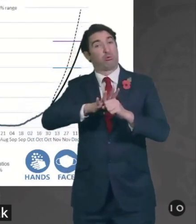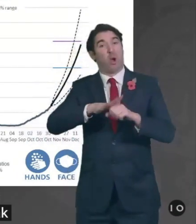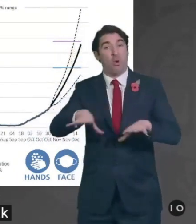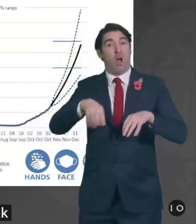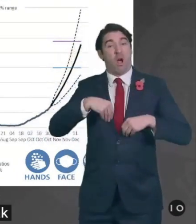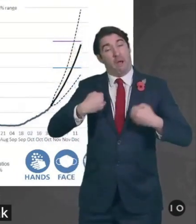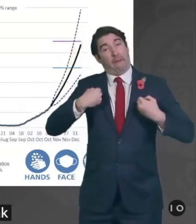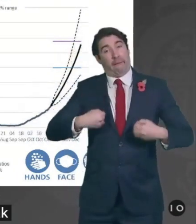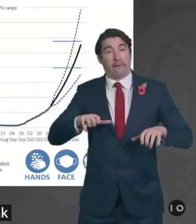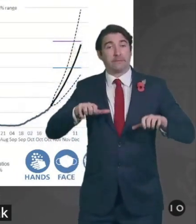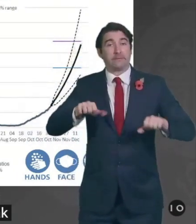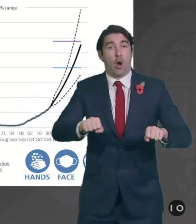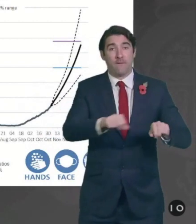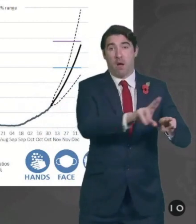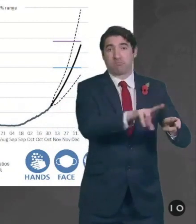gets